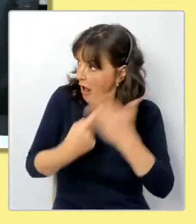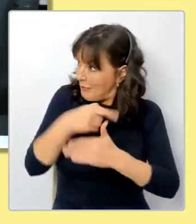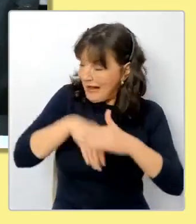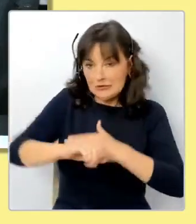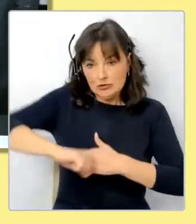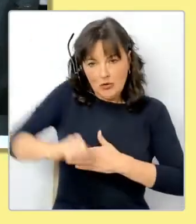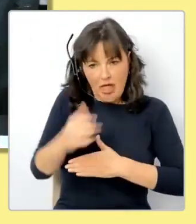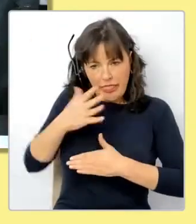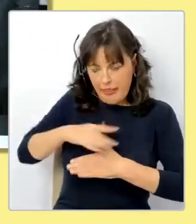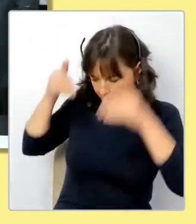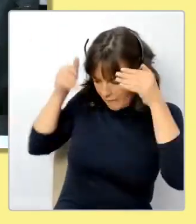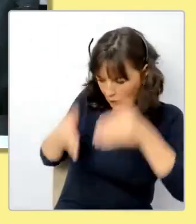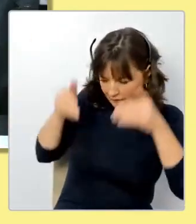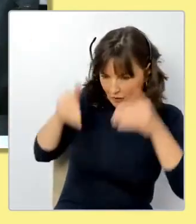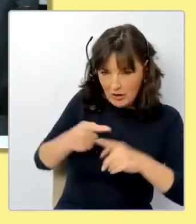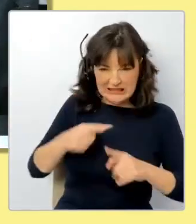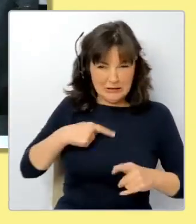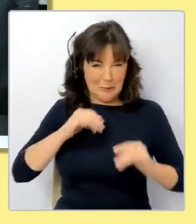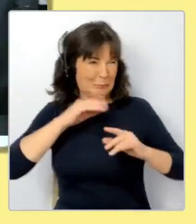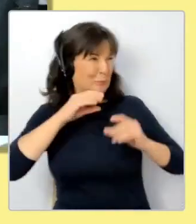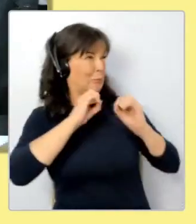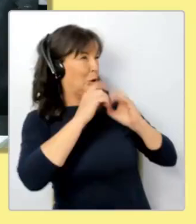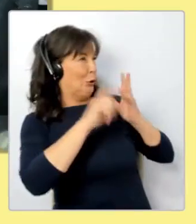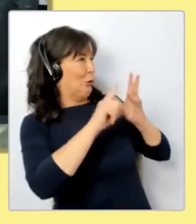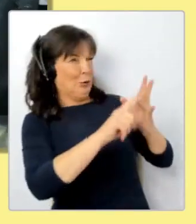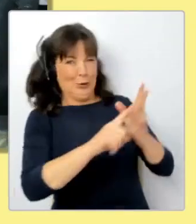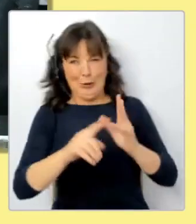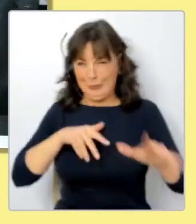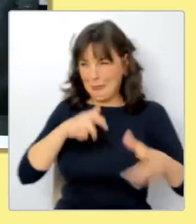all, you know, being carried out down there.